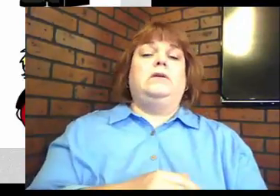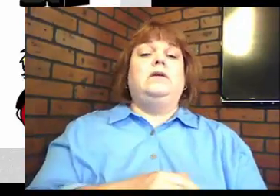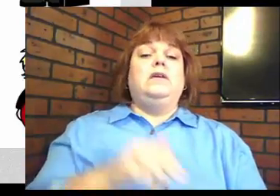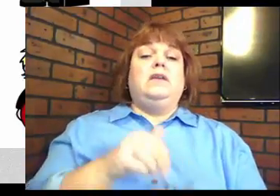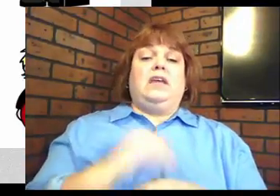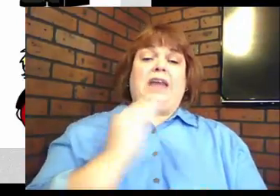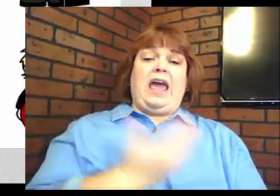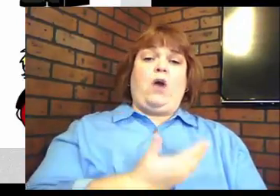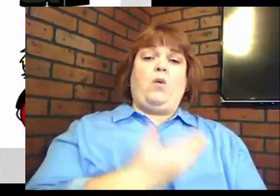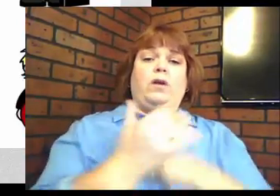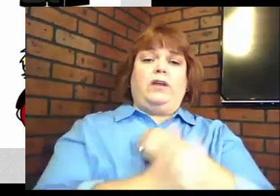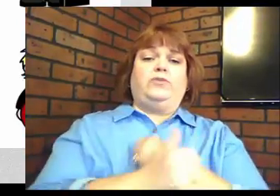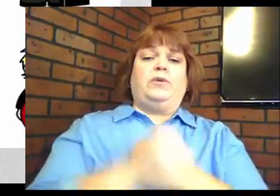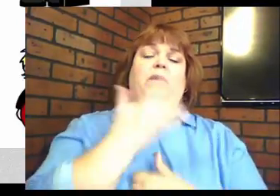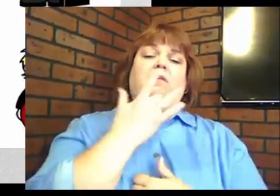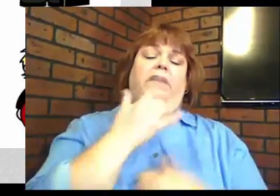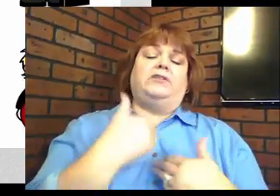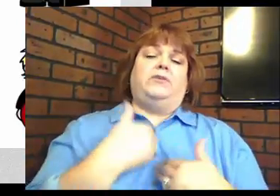Function.